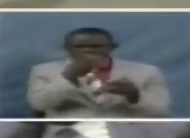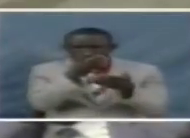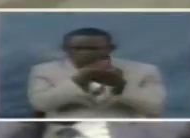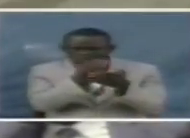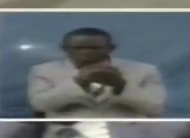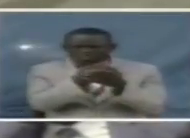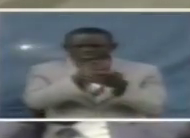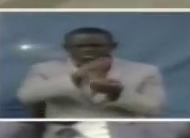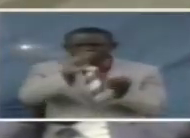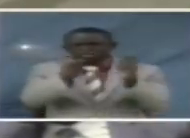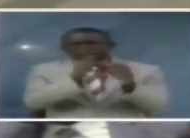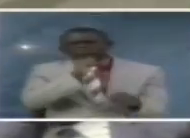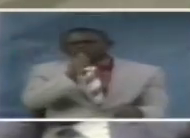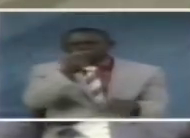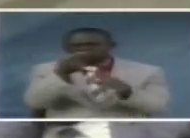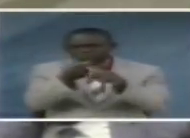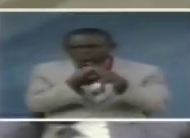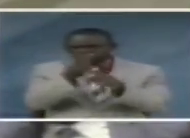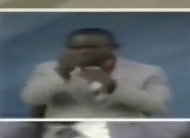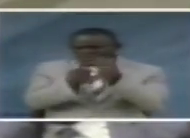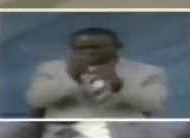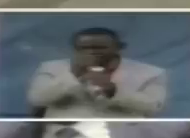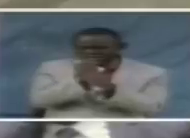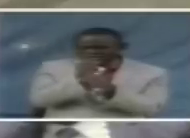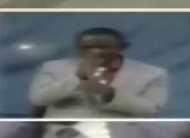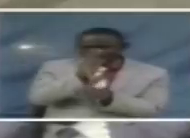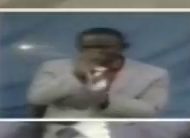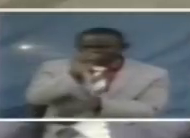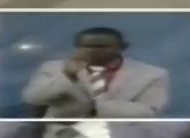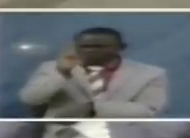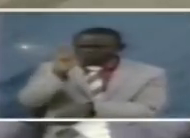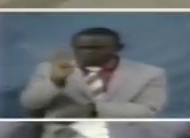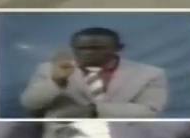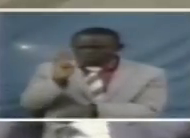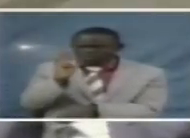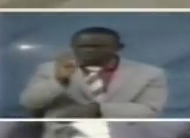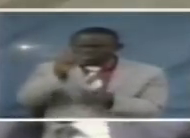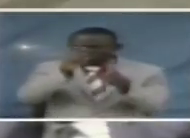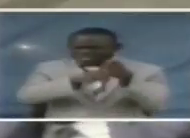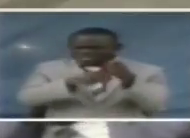However, these amounts have not been adjusted since